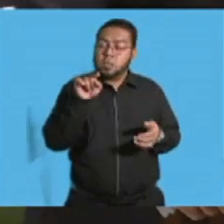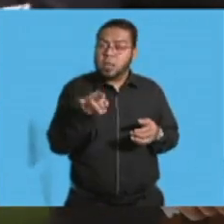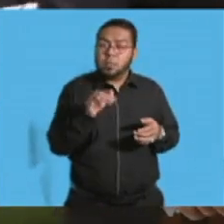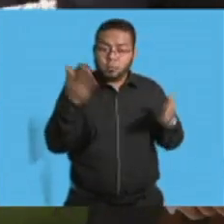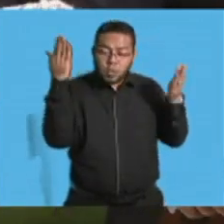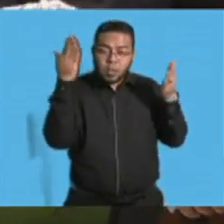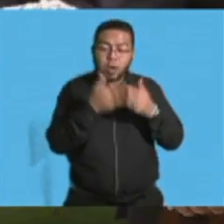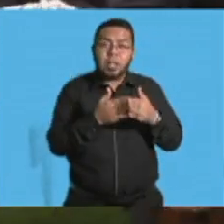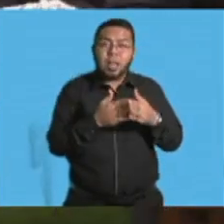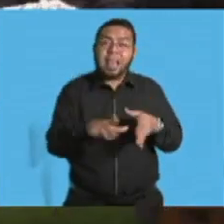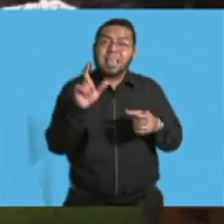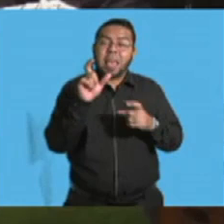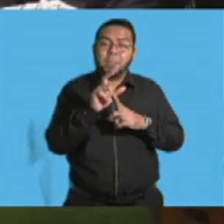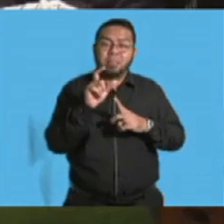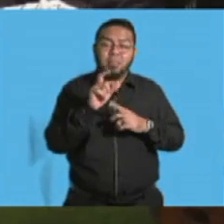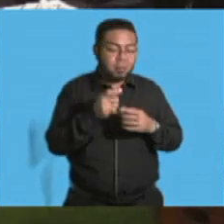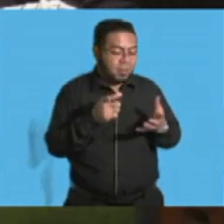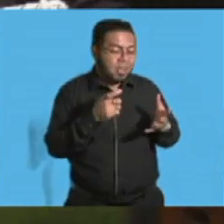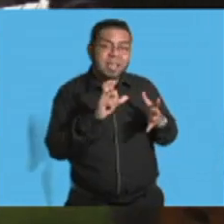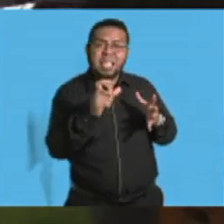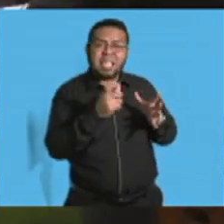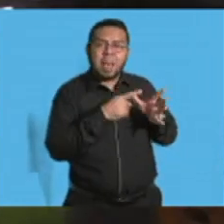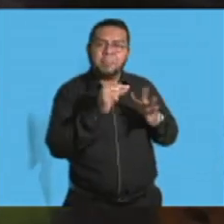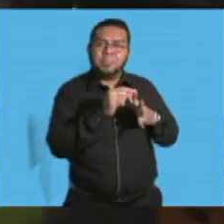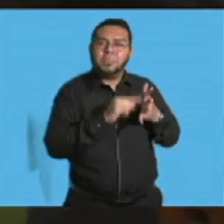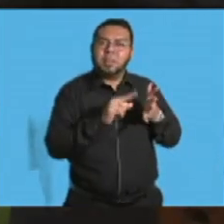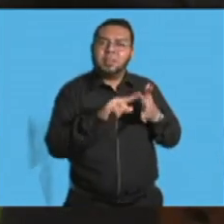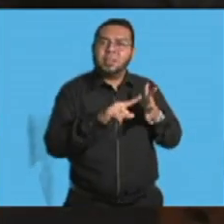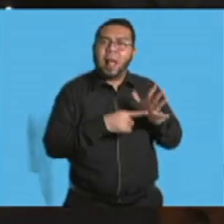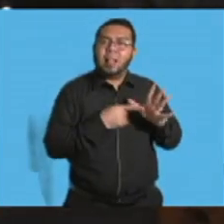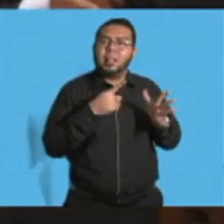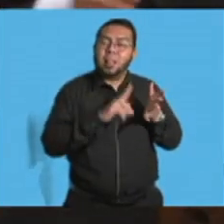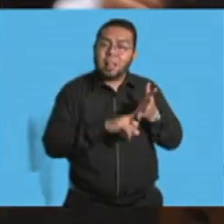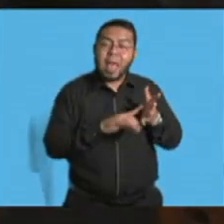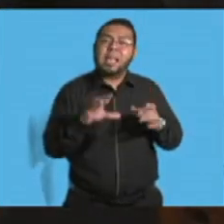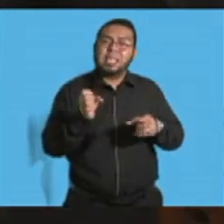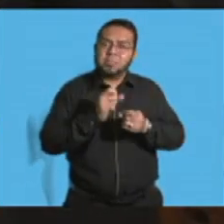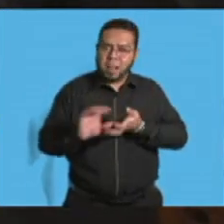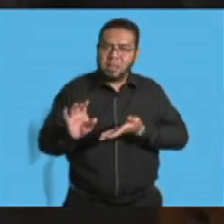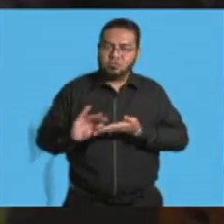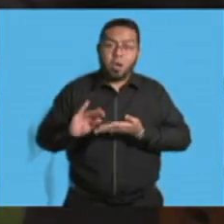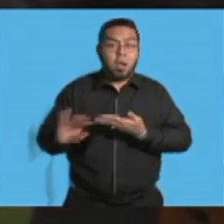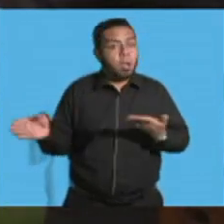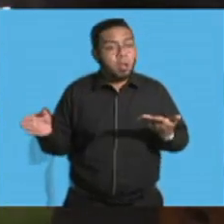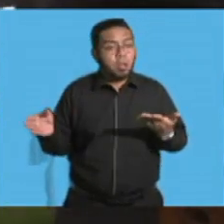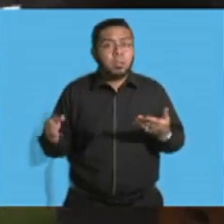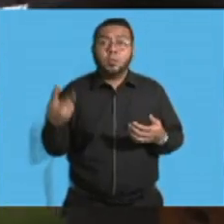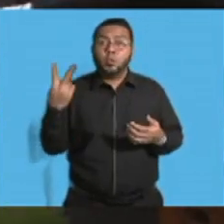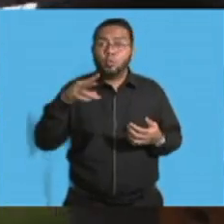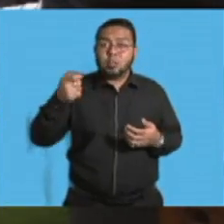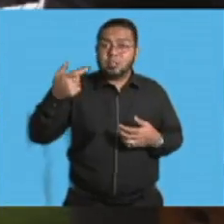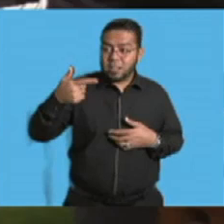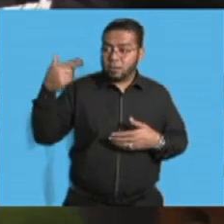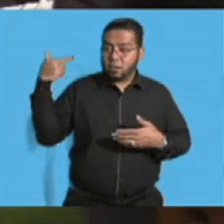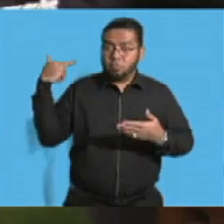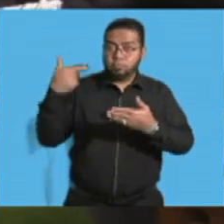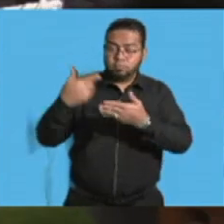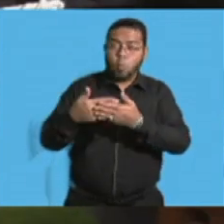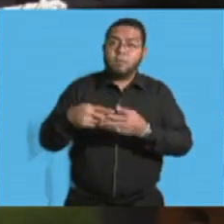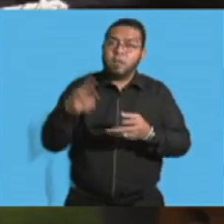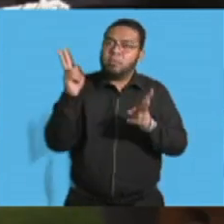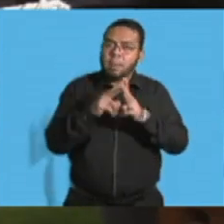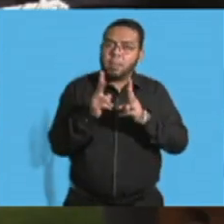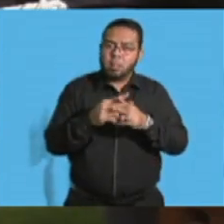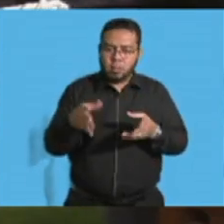towards capital expenditure. Madam Speaker, as a comparison, since 2007 we have spent double the amount in